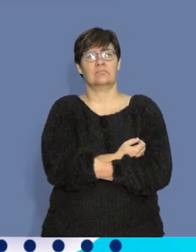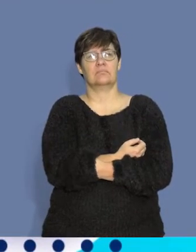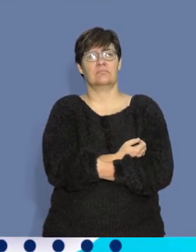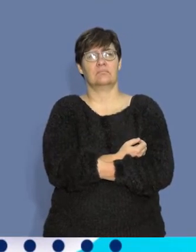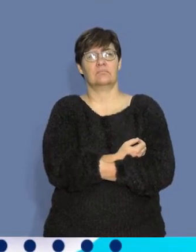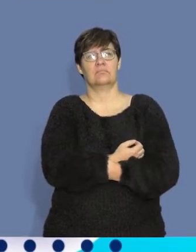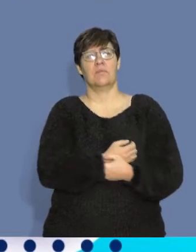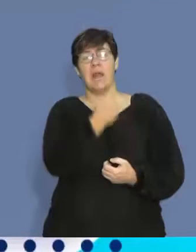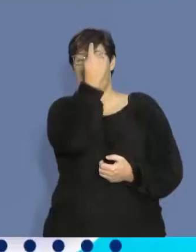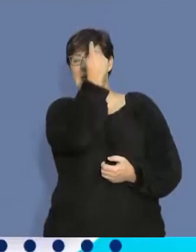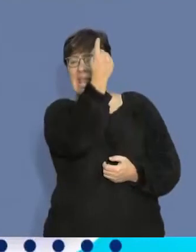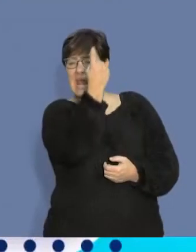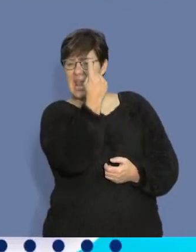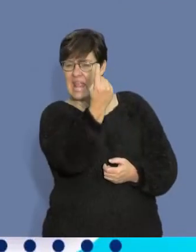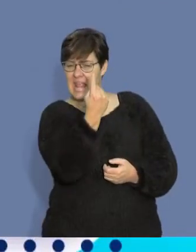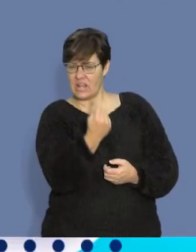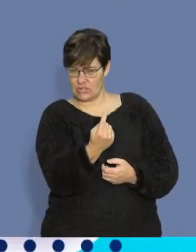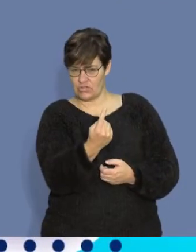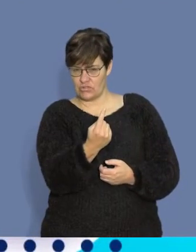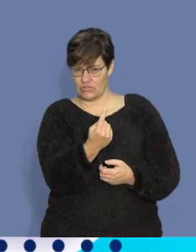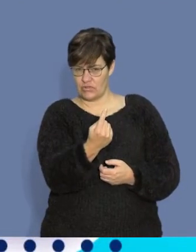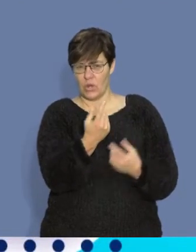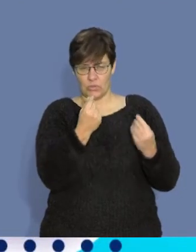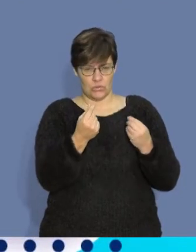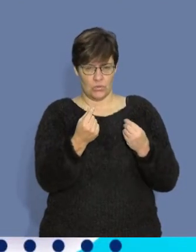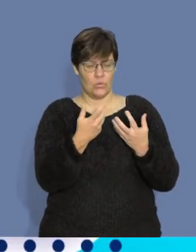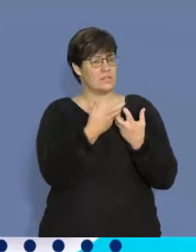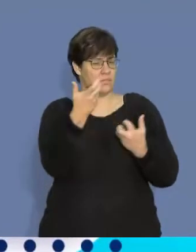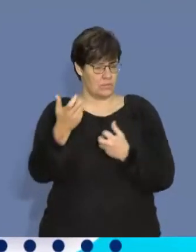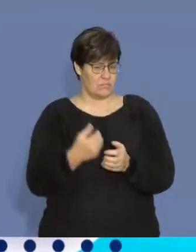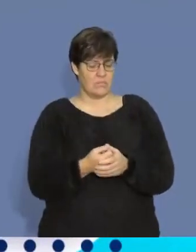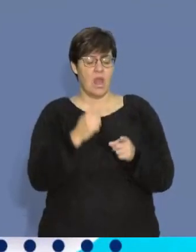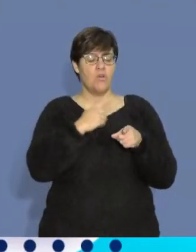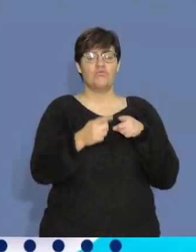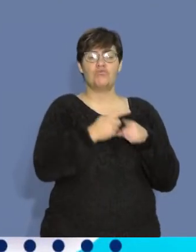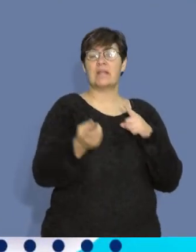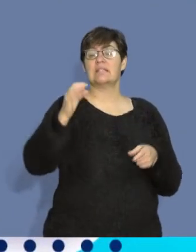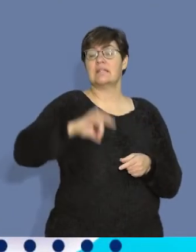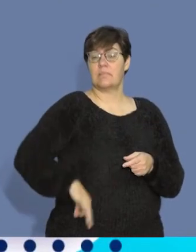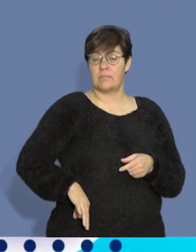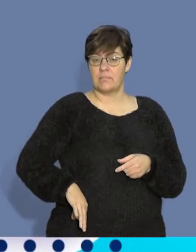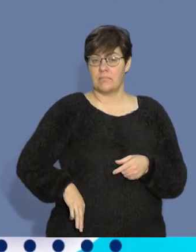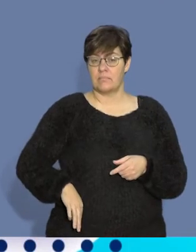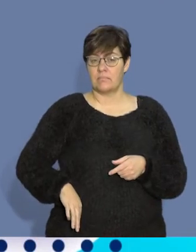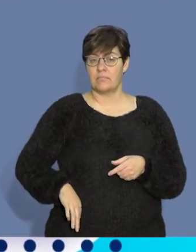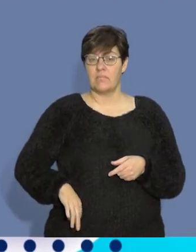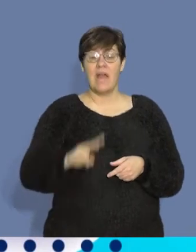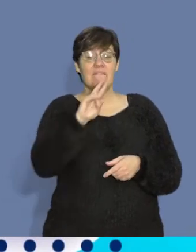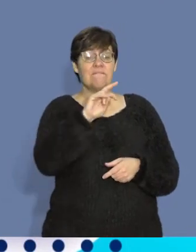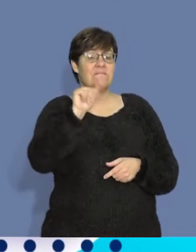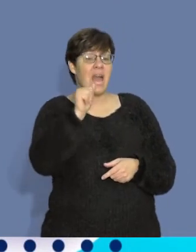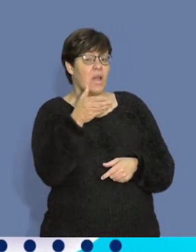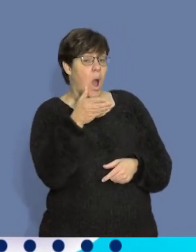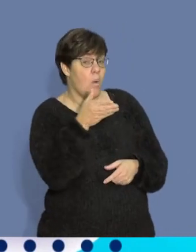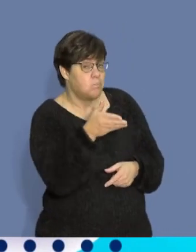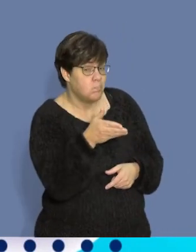this, each item individually. Firstly, if you look at rent income is not subjected